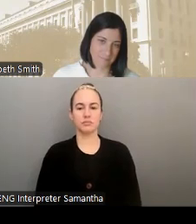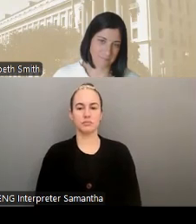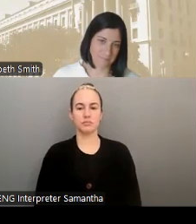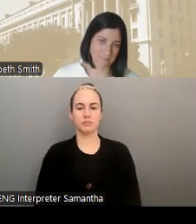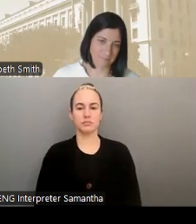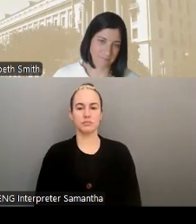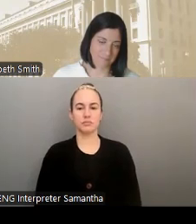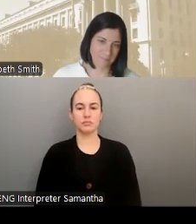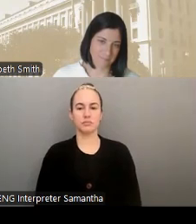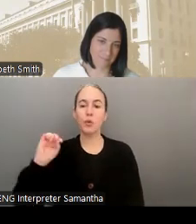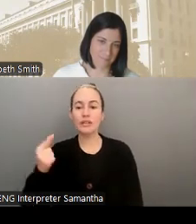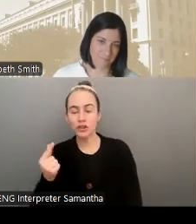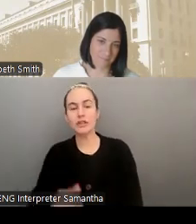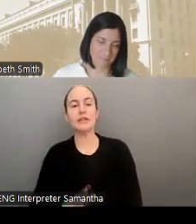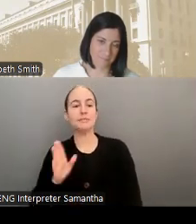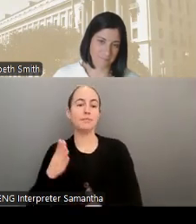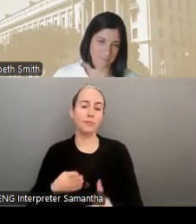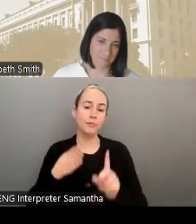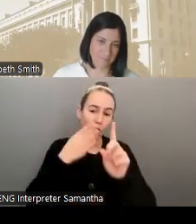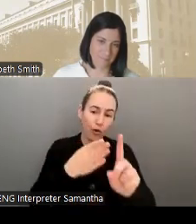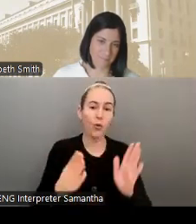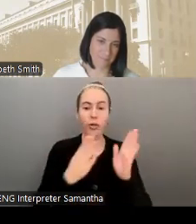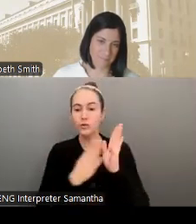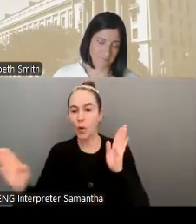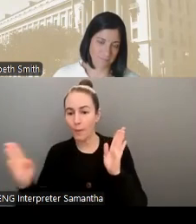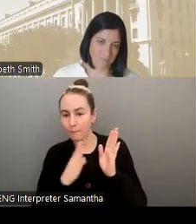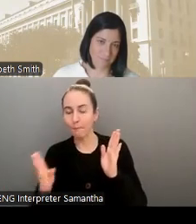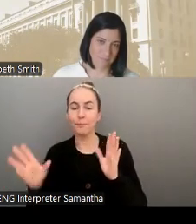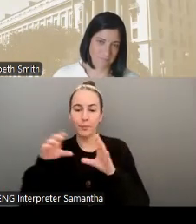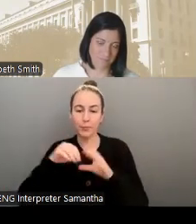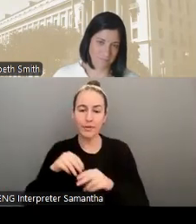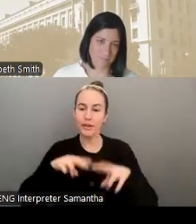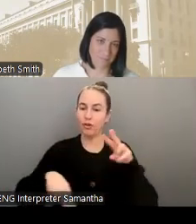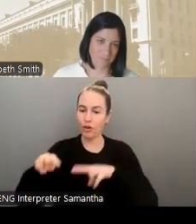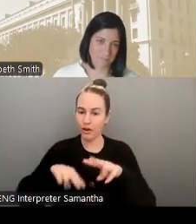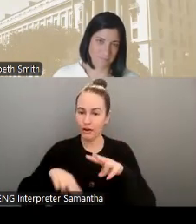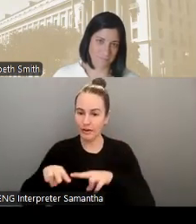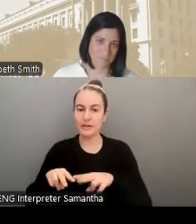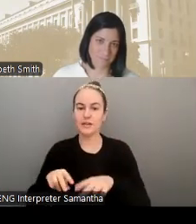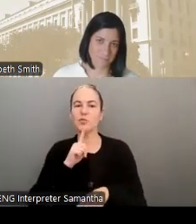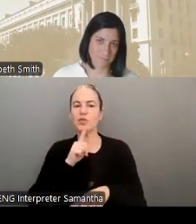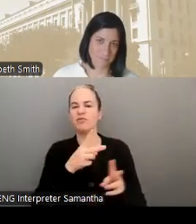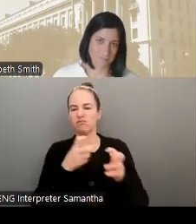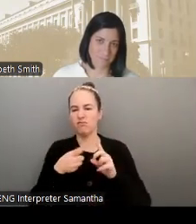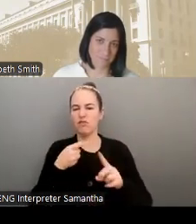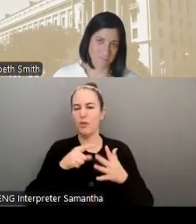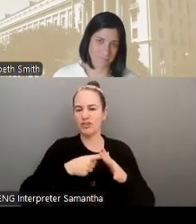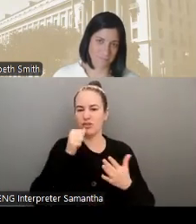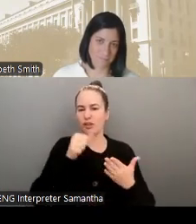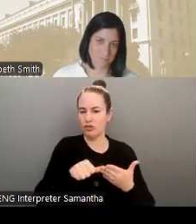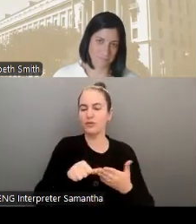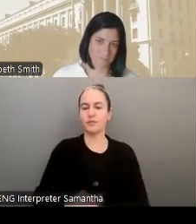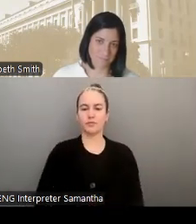the objective, scope, and methodology of the audit that was included in that initiation letter. And they're going to work to iron out